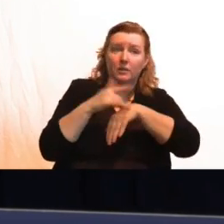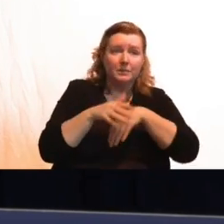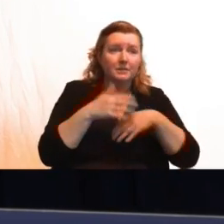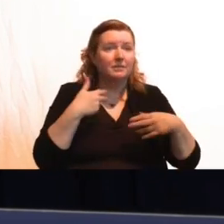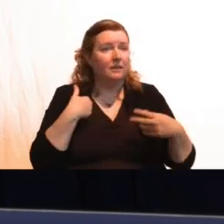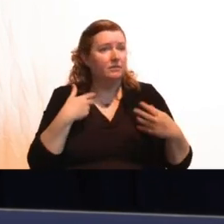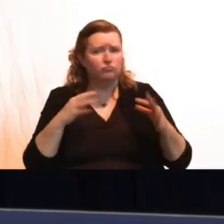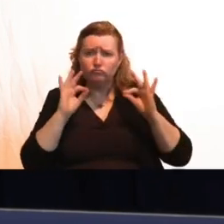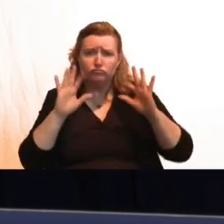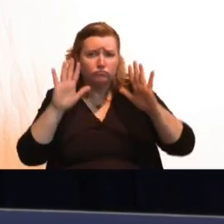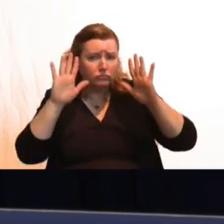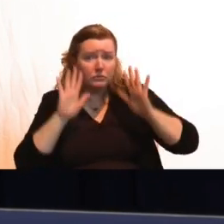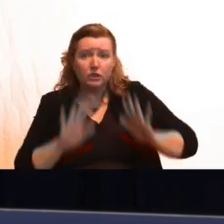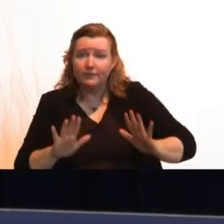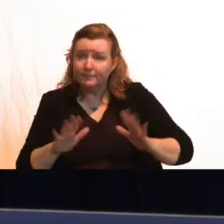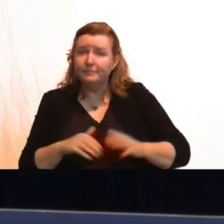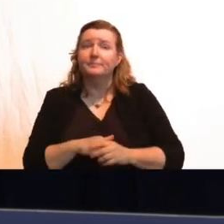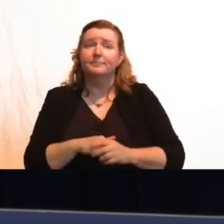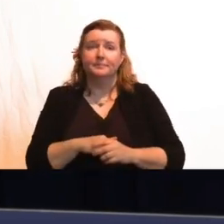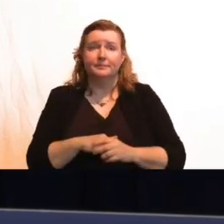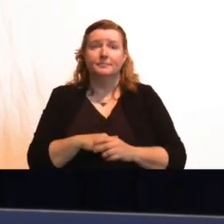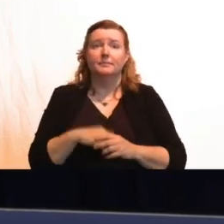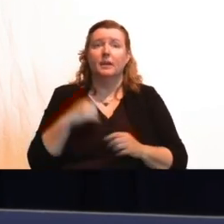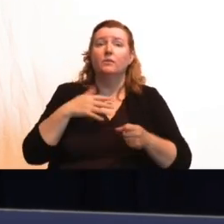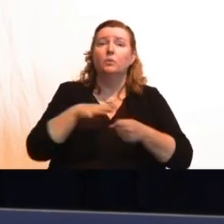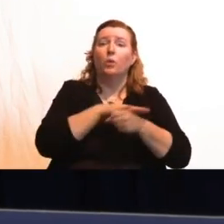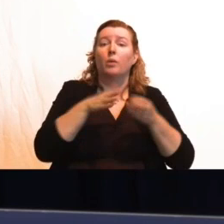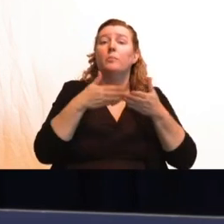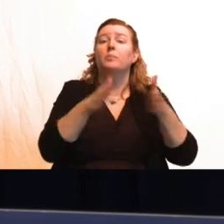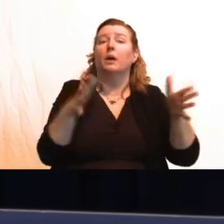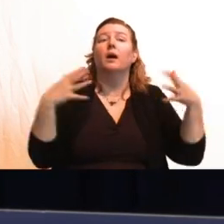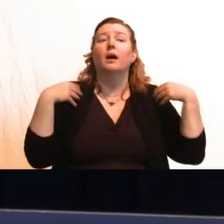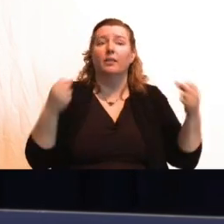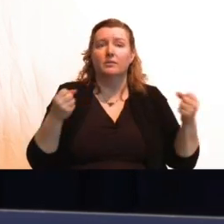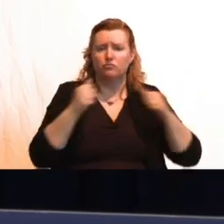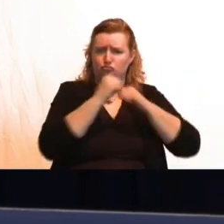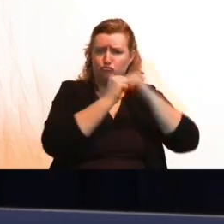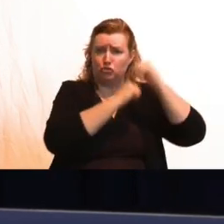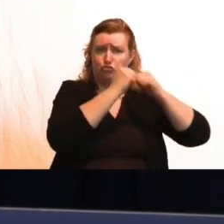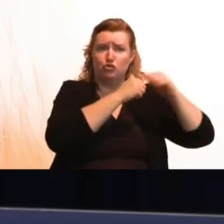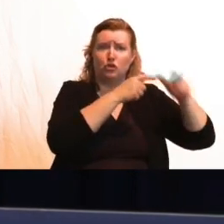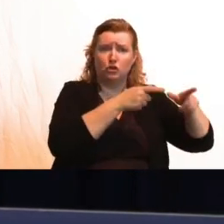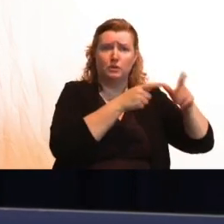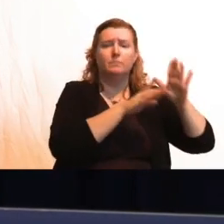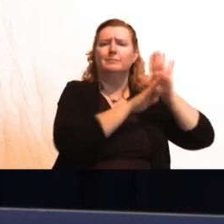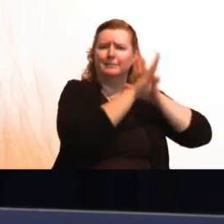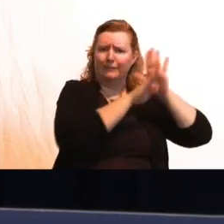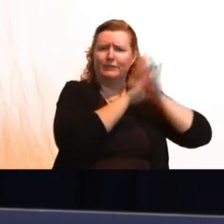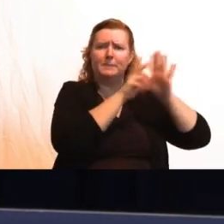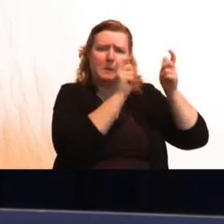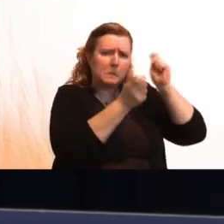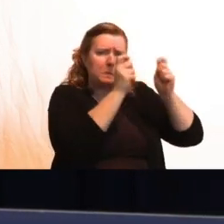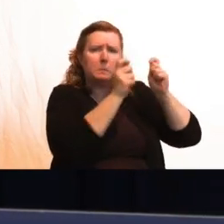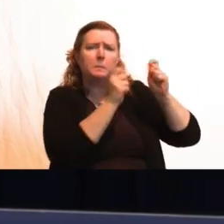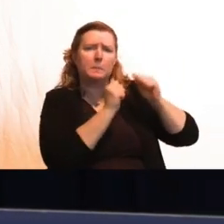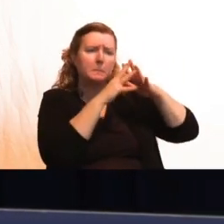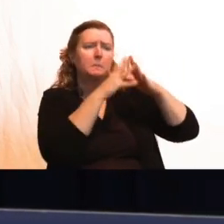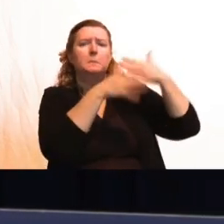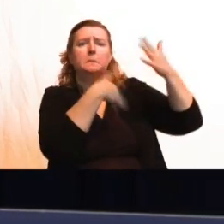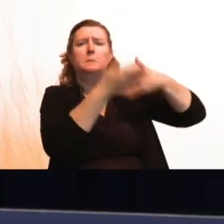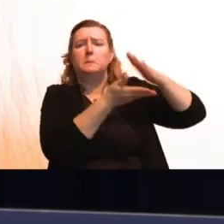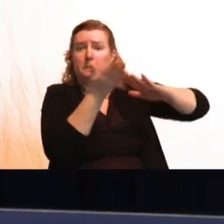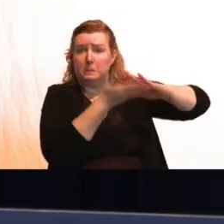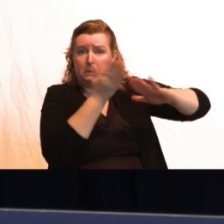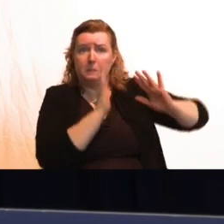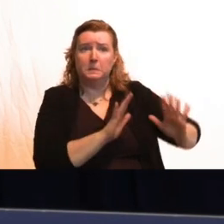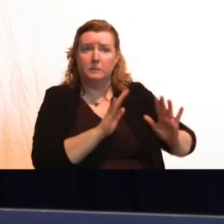million in COVID funding to counties, cities, and local health departments. We